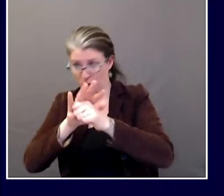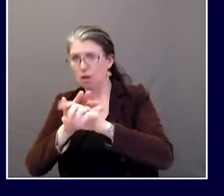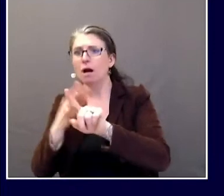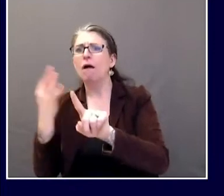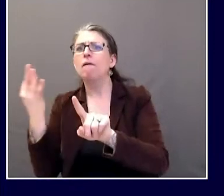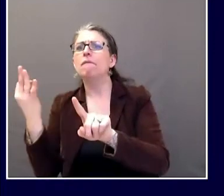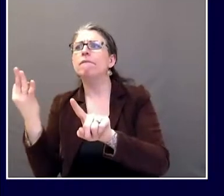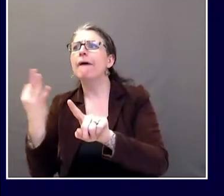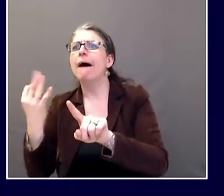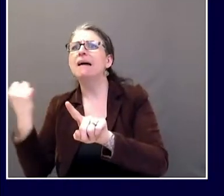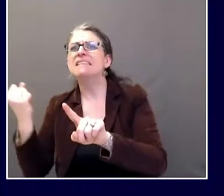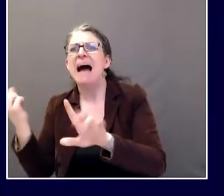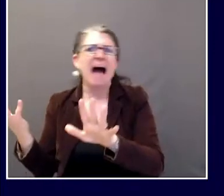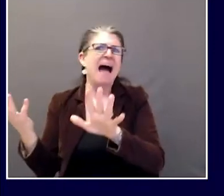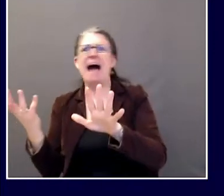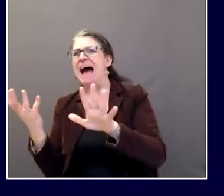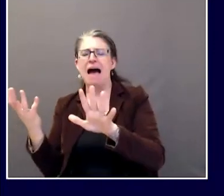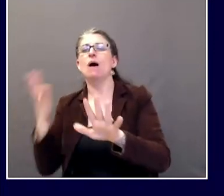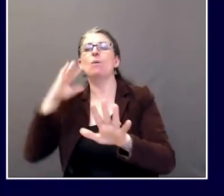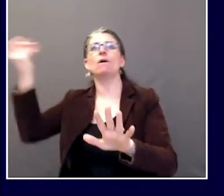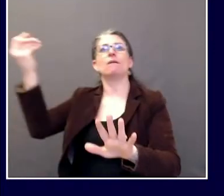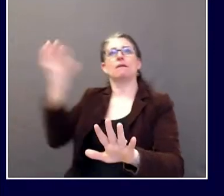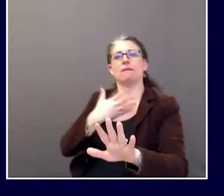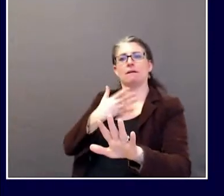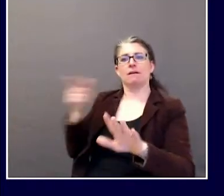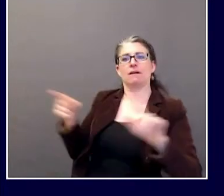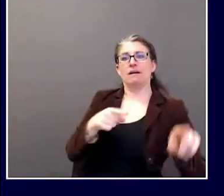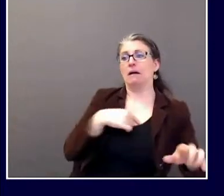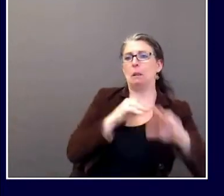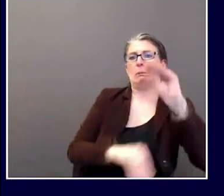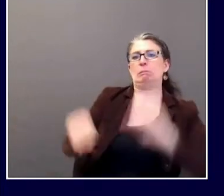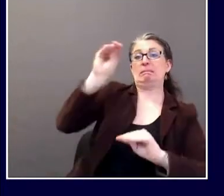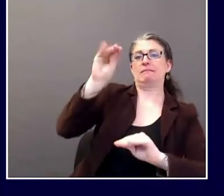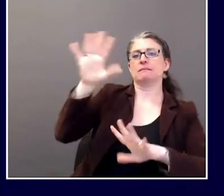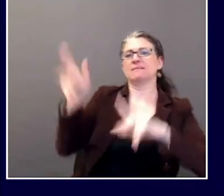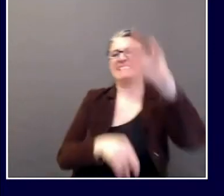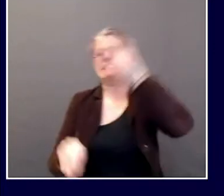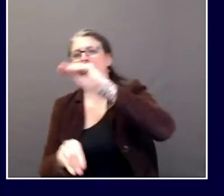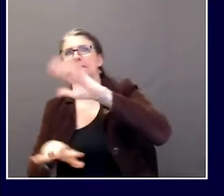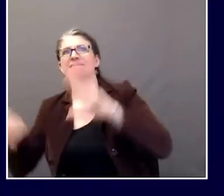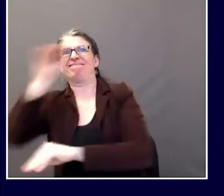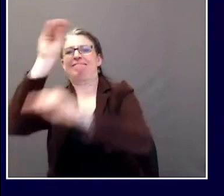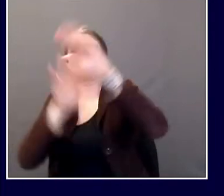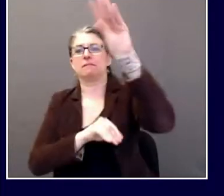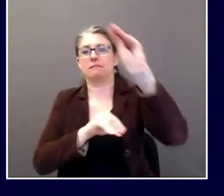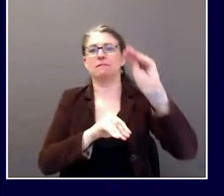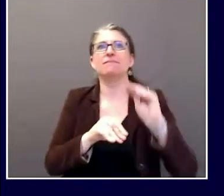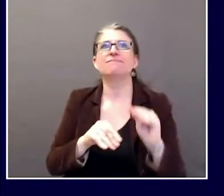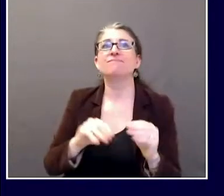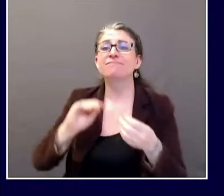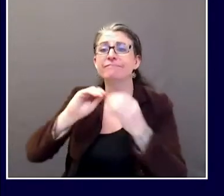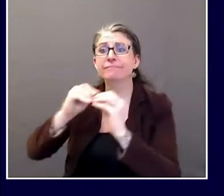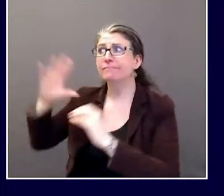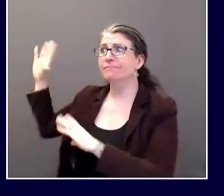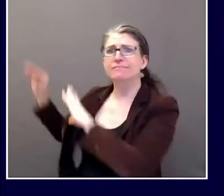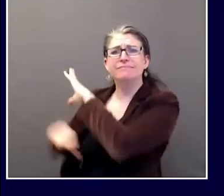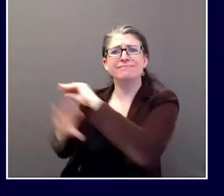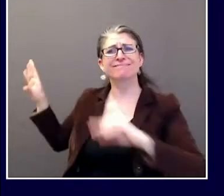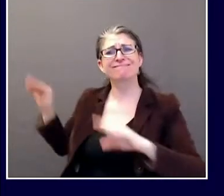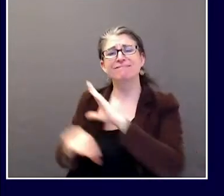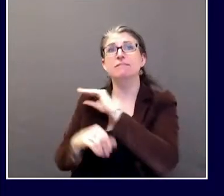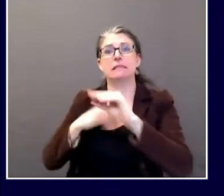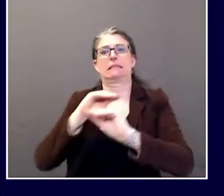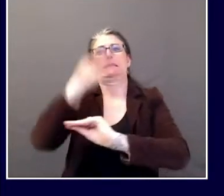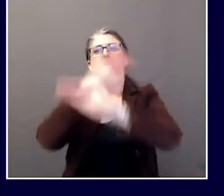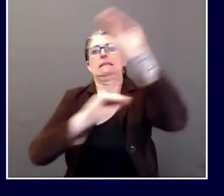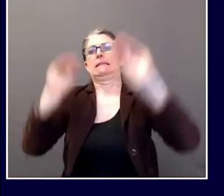have enough vaccine. So it's a constant and dynamic process, Jessica. There's not a formula where we put numbers into that tells us the right